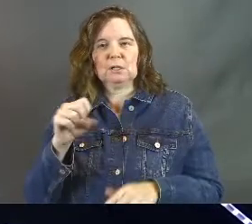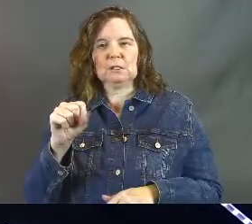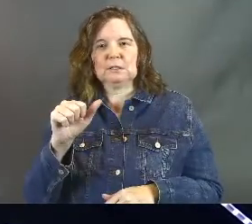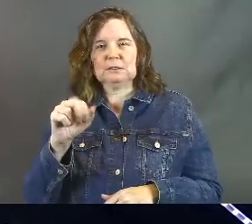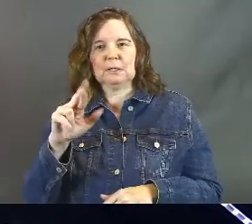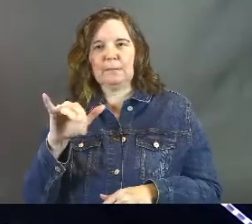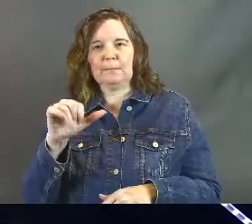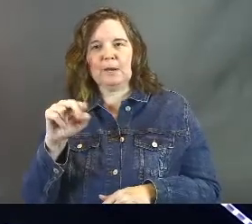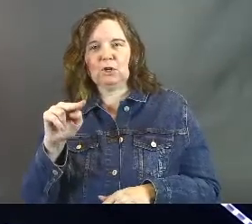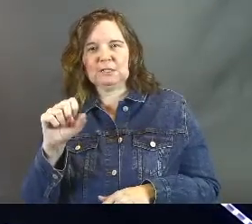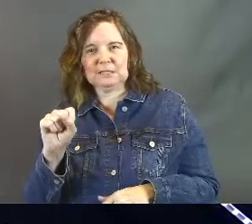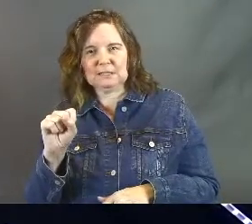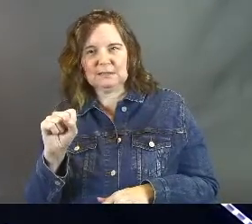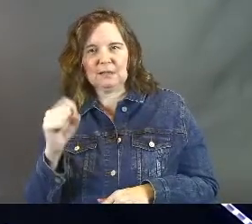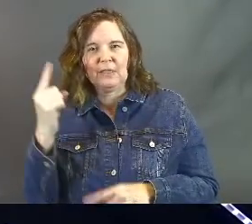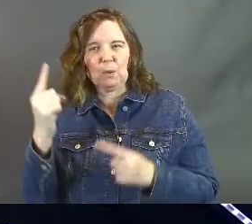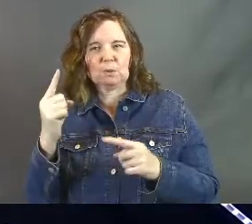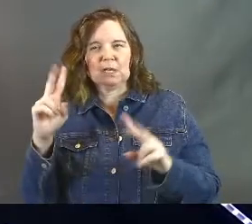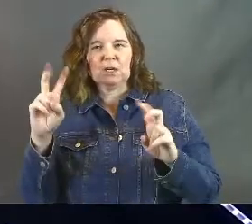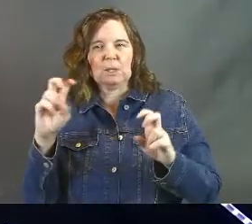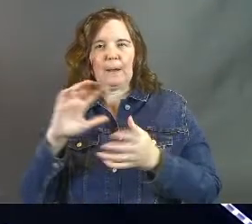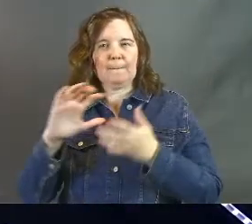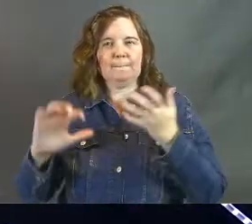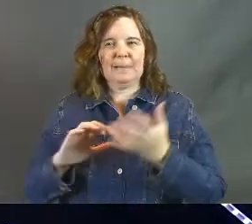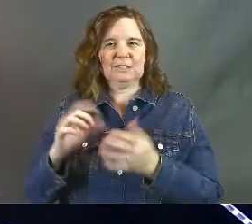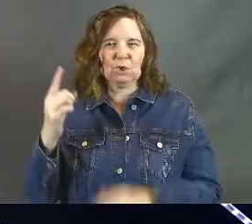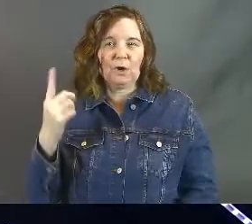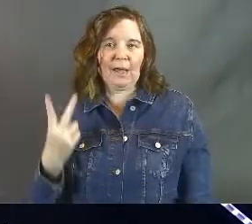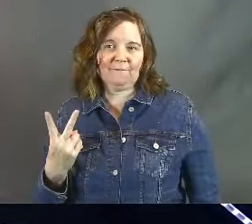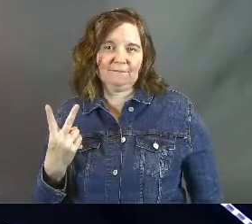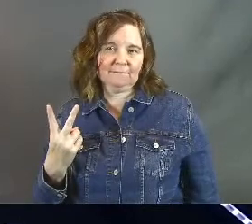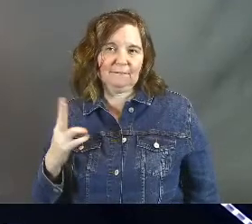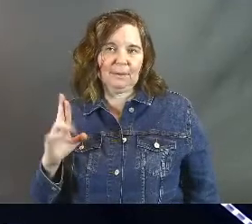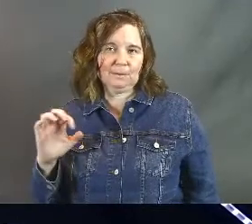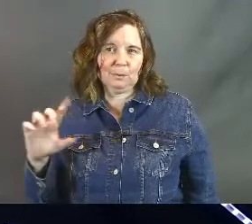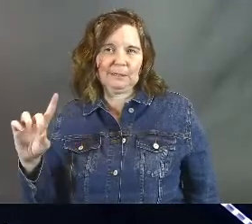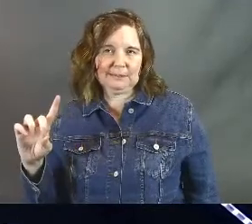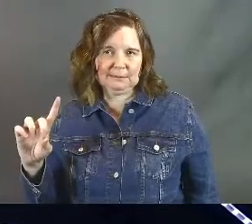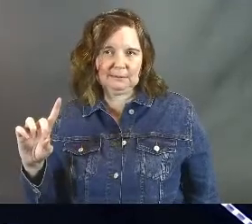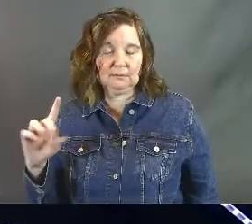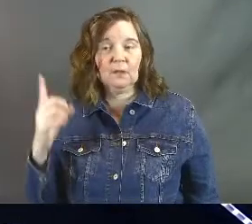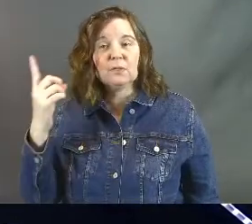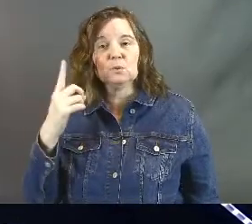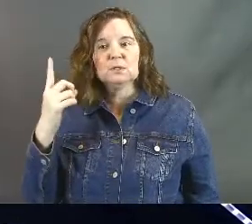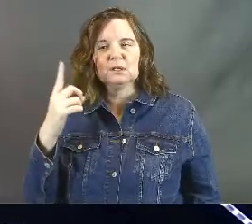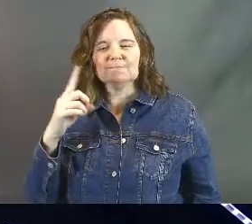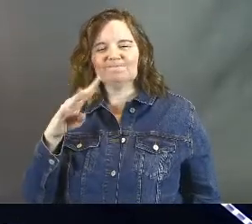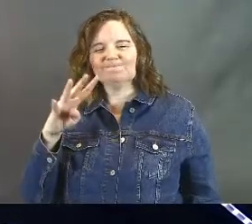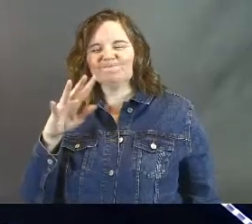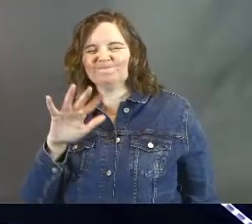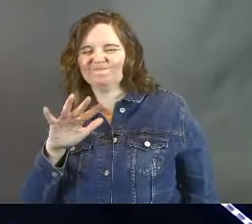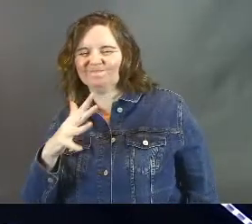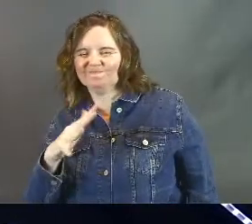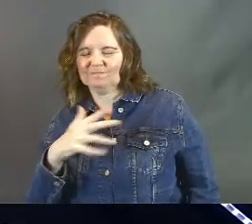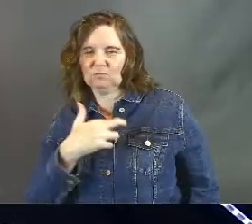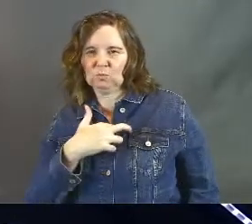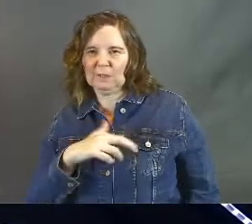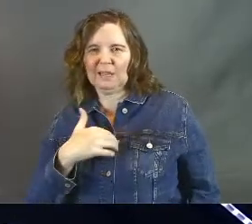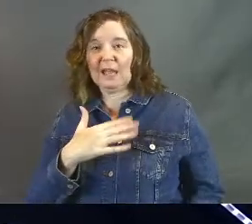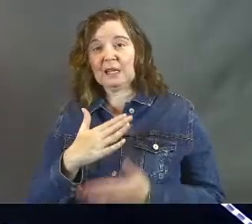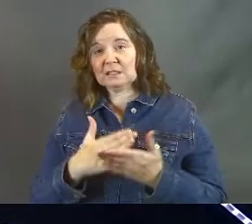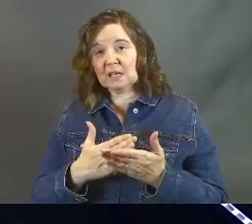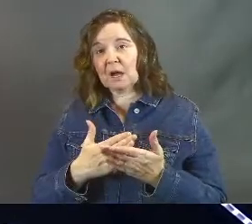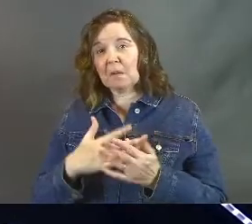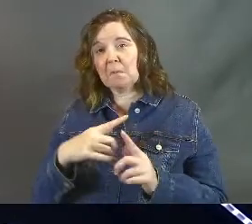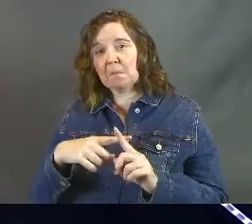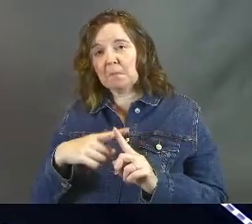considered mixed race. They were considered half-breeds. They were considered a questionable religion. They had some of the